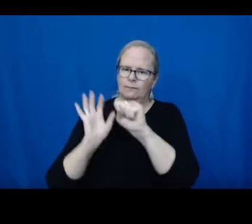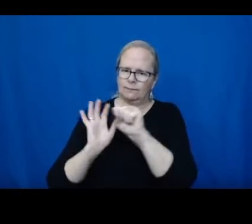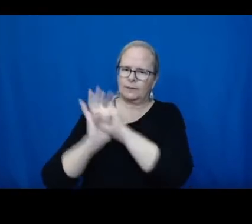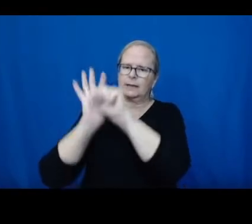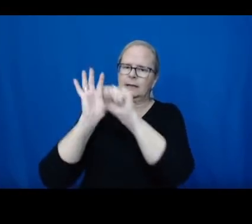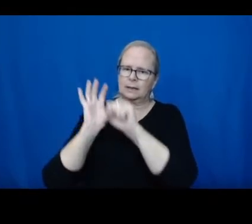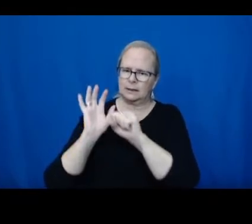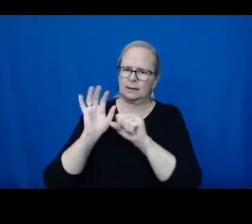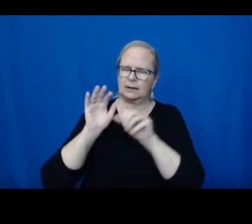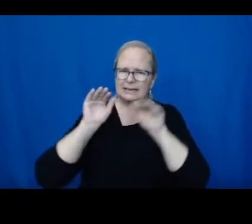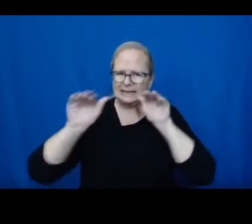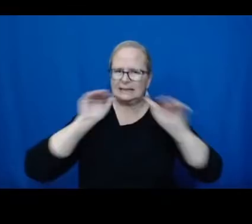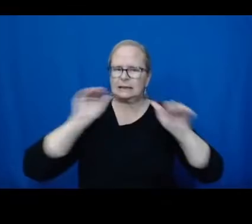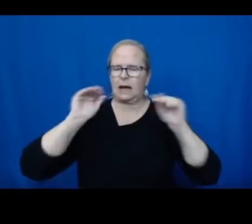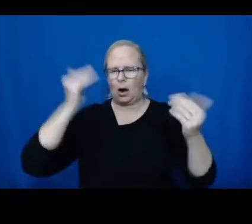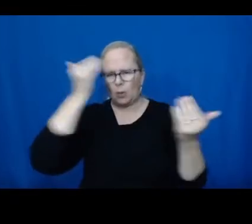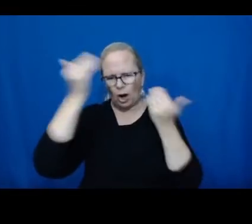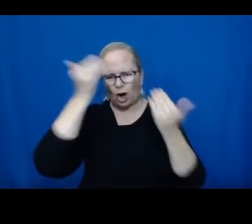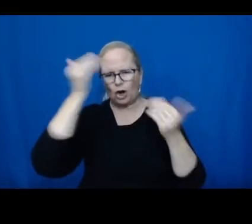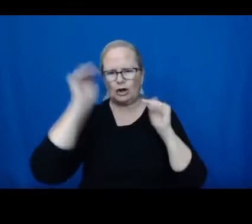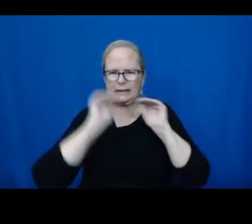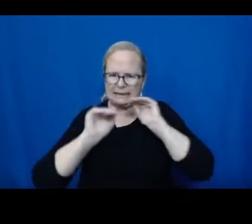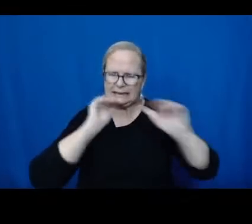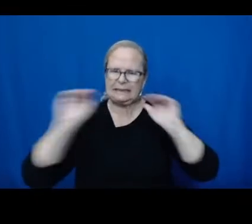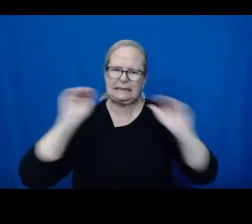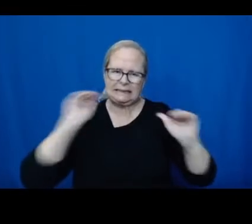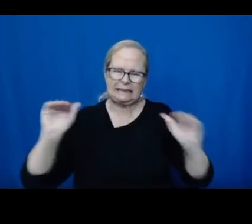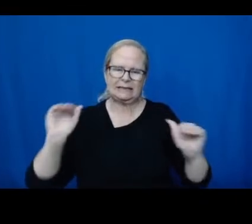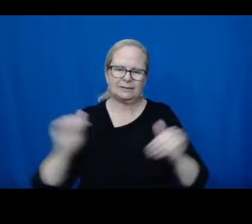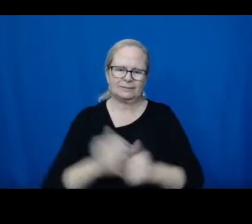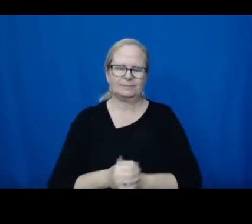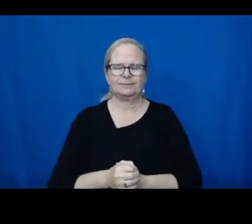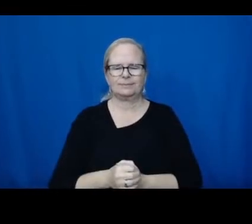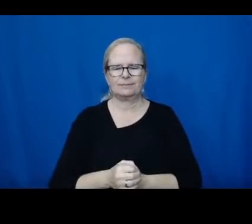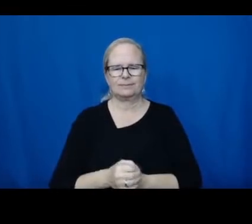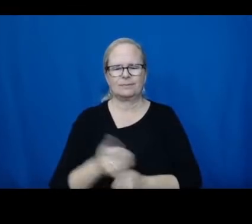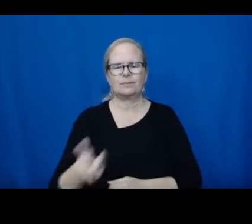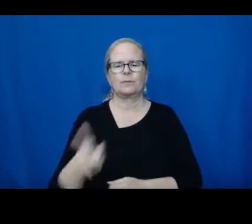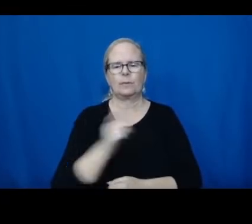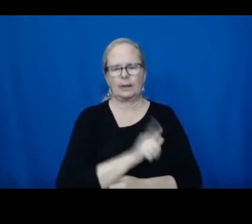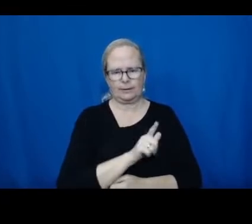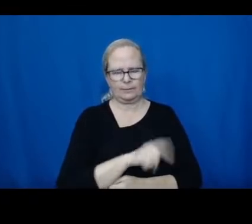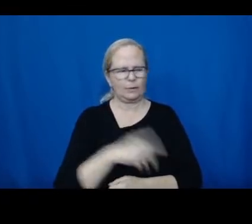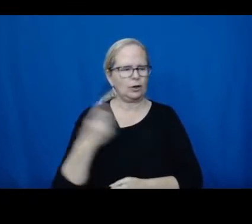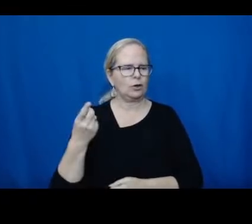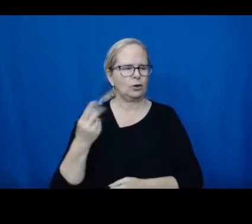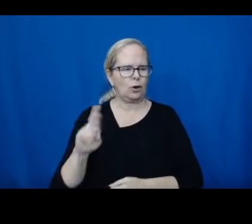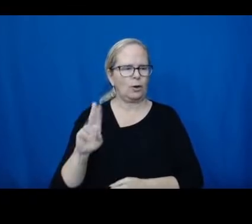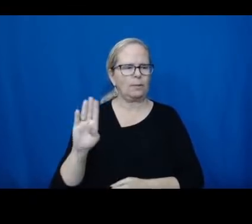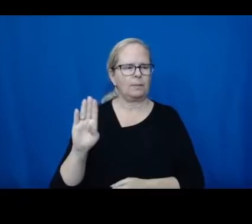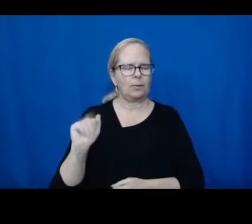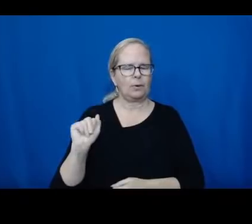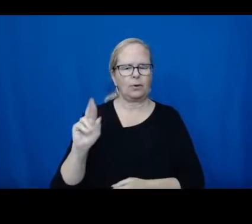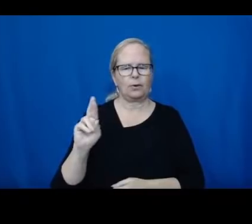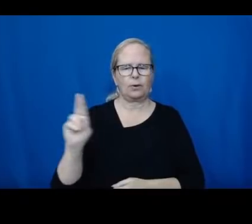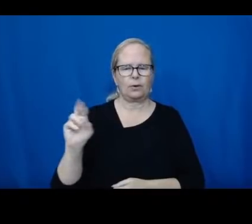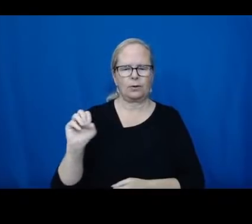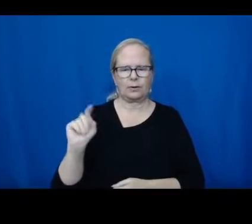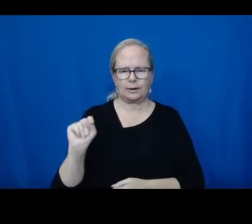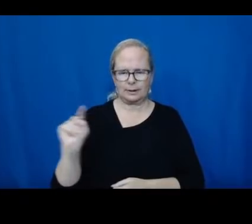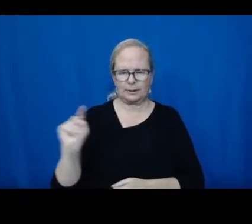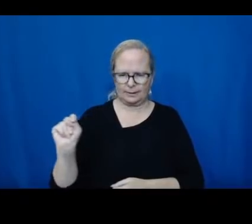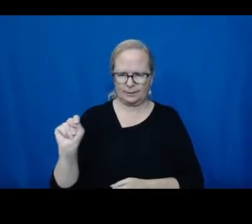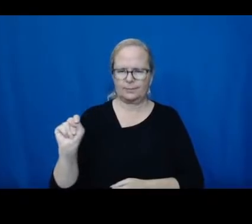Hi, I'm Lisa Barrett. I'm an infectious disease doctor and researcher in Halifax, Nova Scotia at